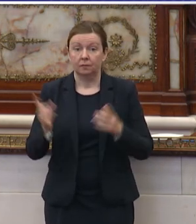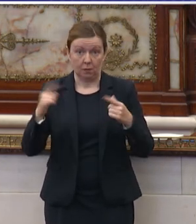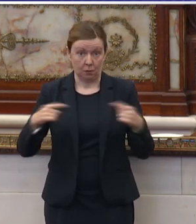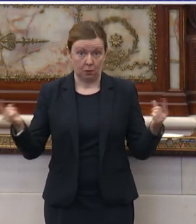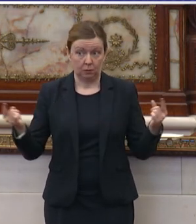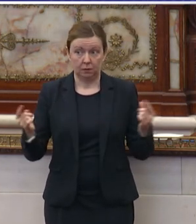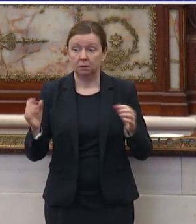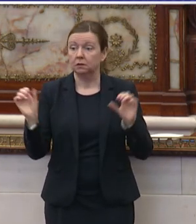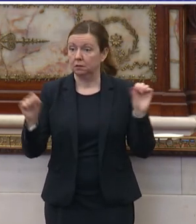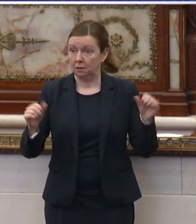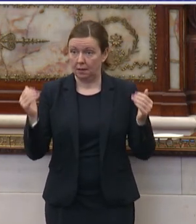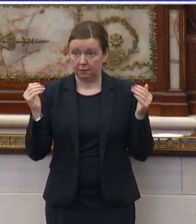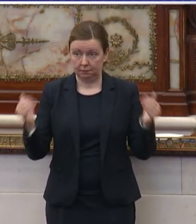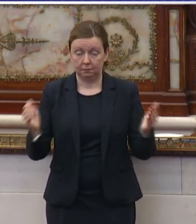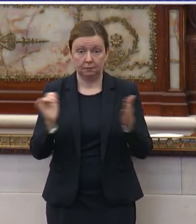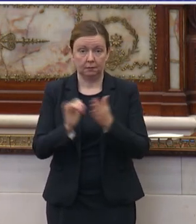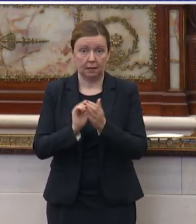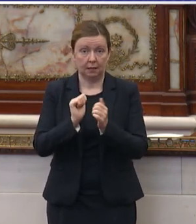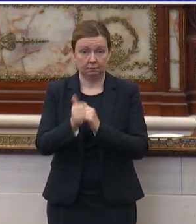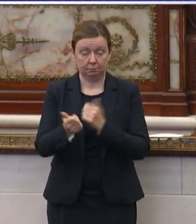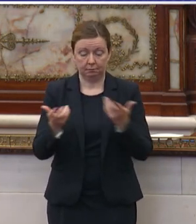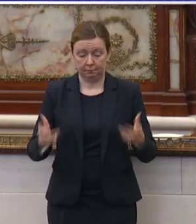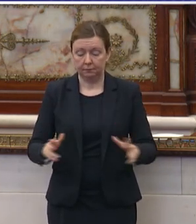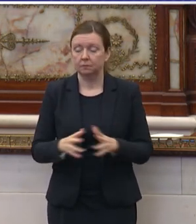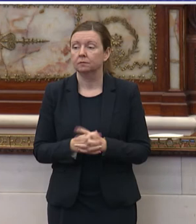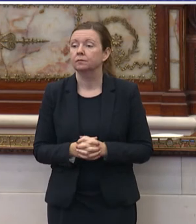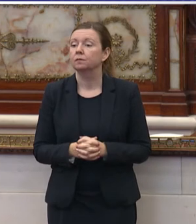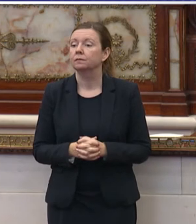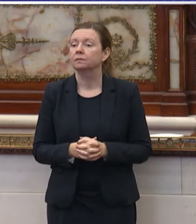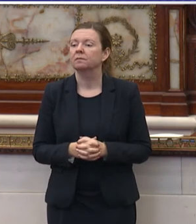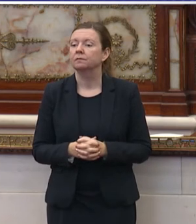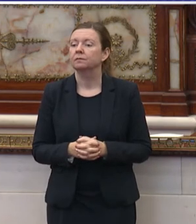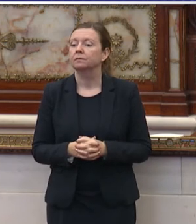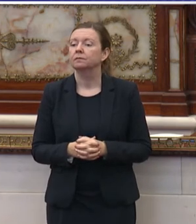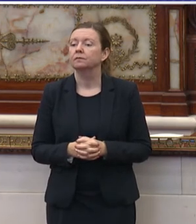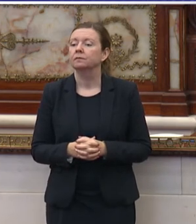opposed? Ayes have it, and the resolution is adopted.